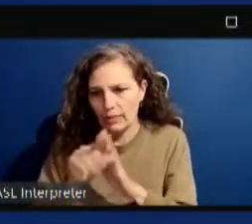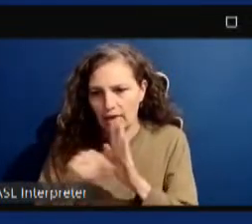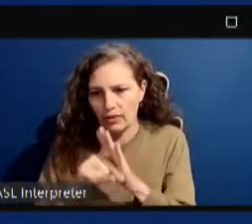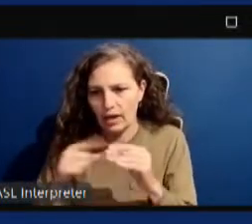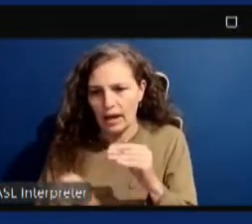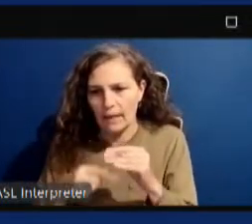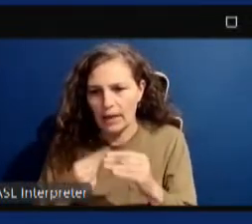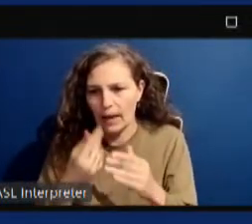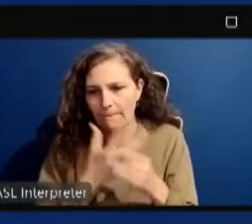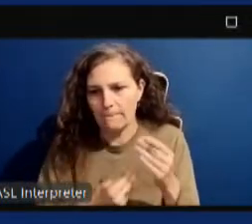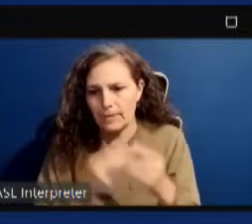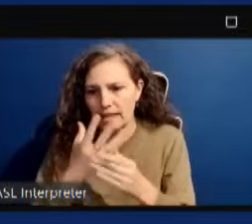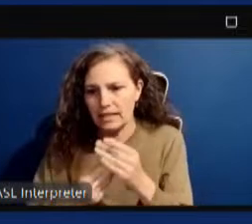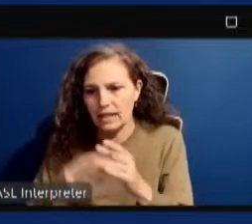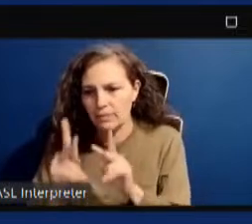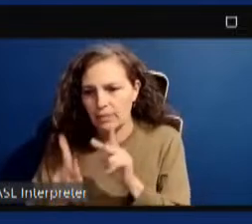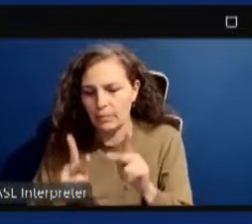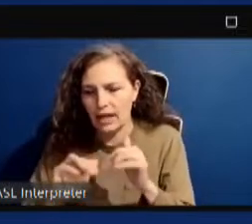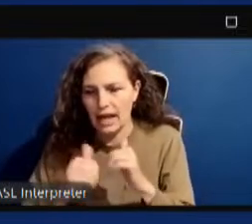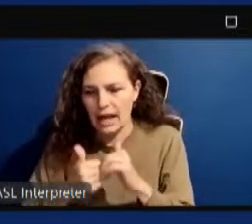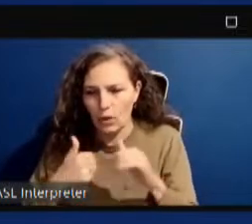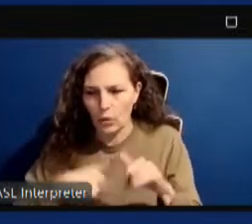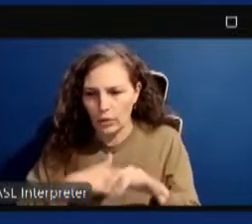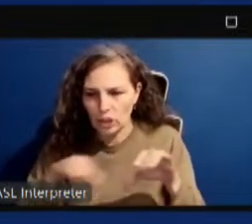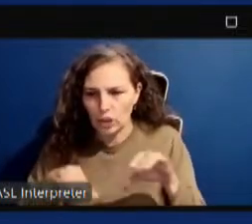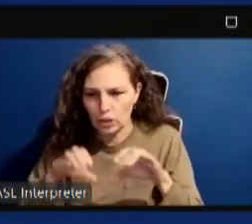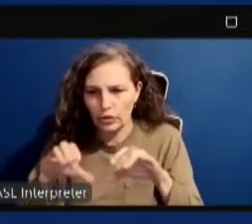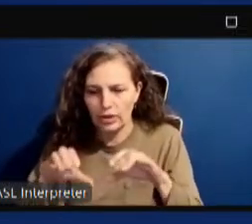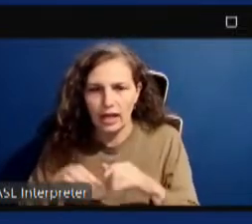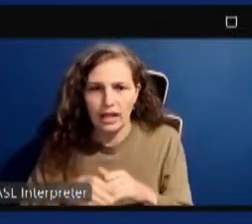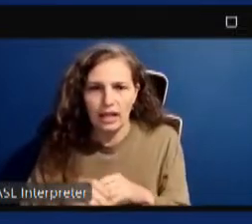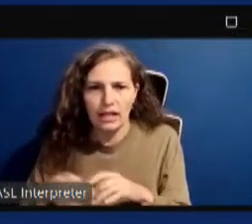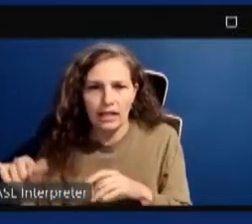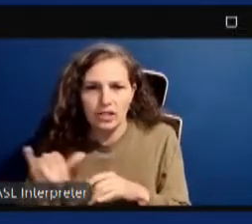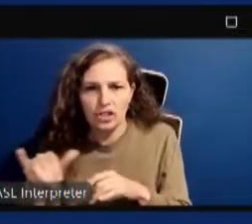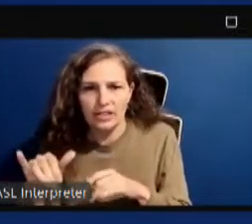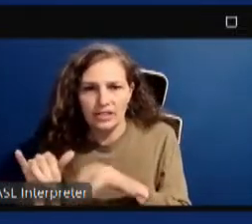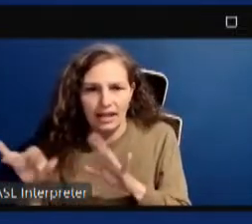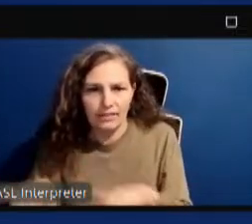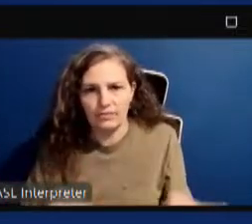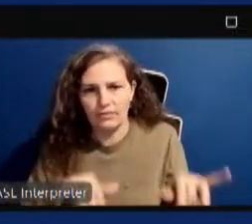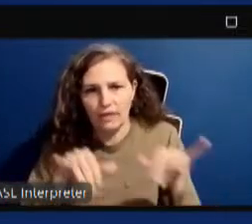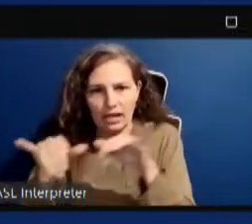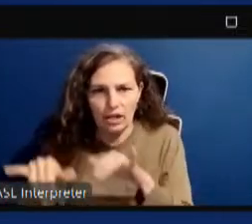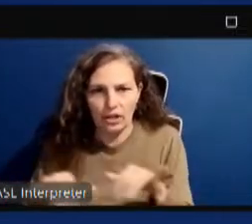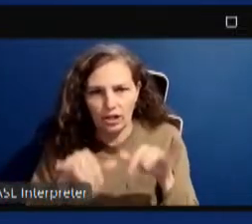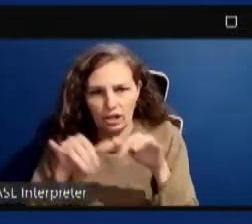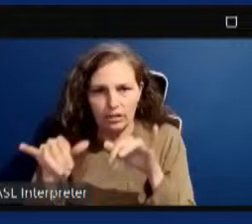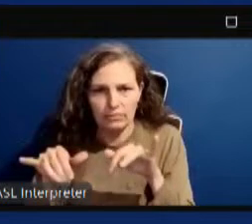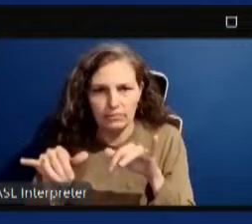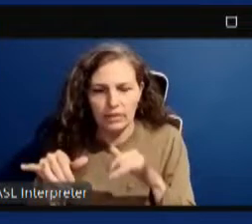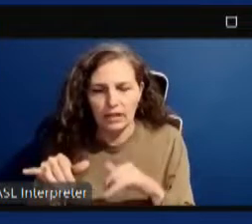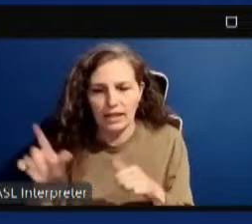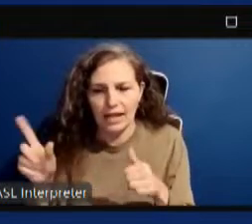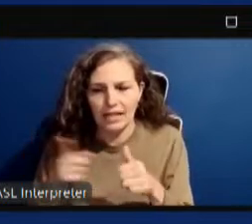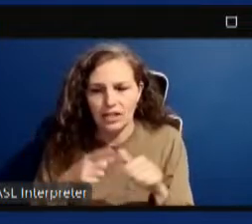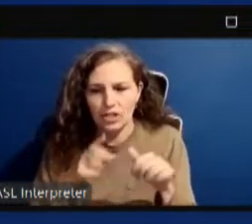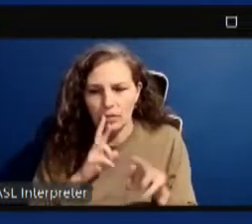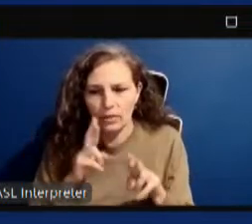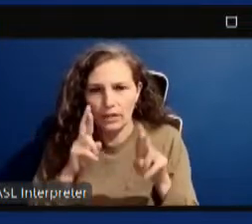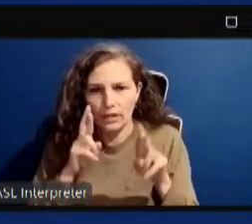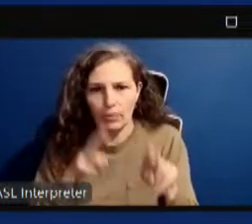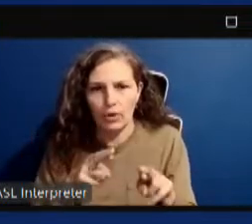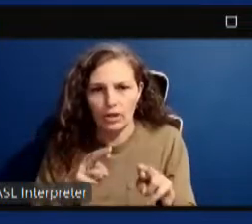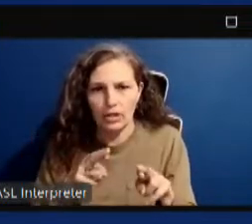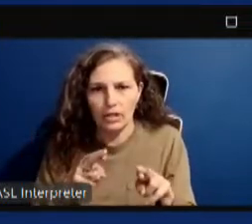persons and how it's conducted. For this incident, just like with all missing persons, the initial report is taken at what we call